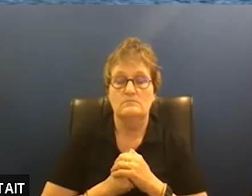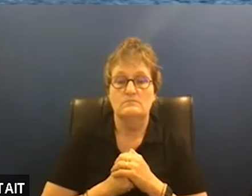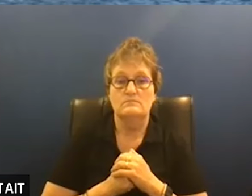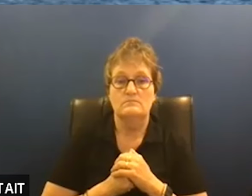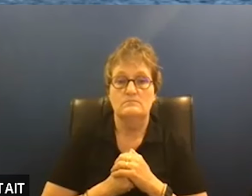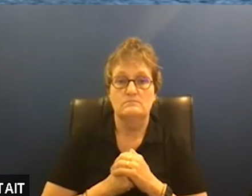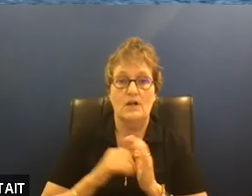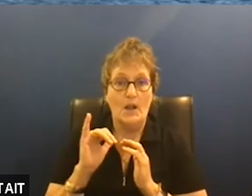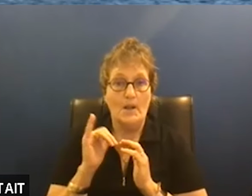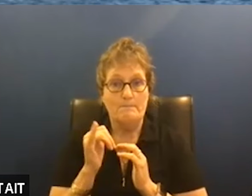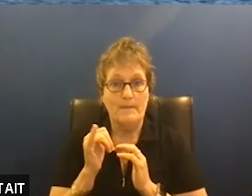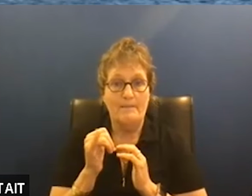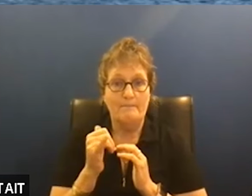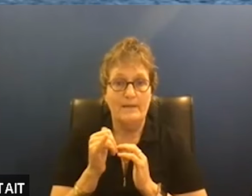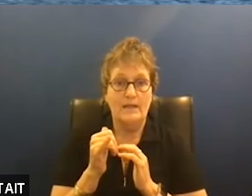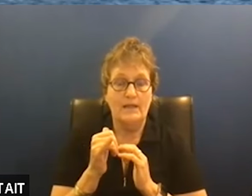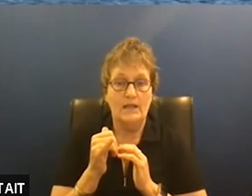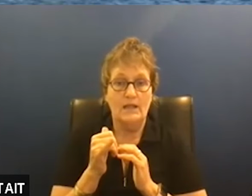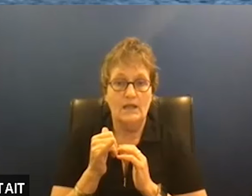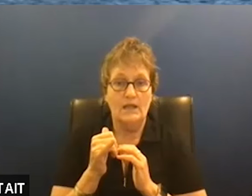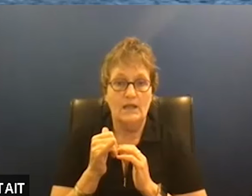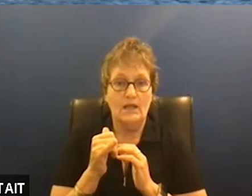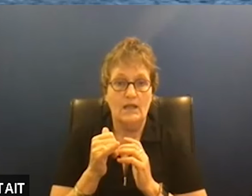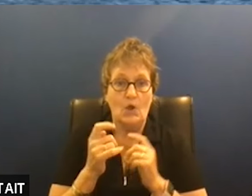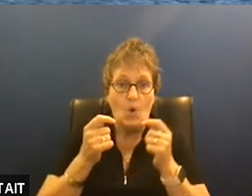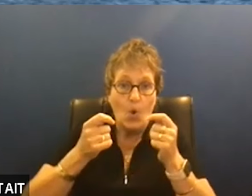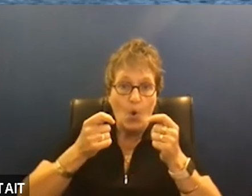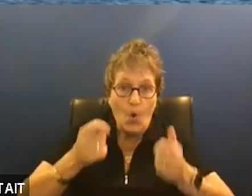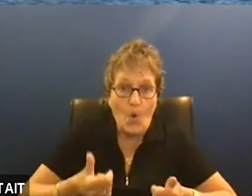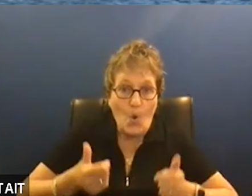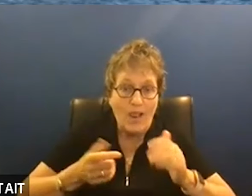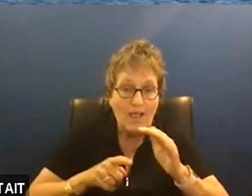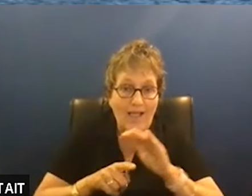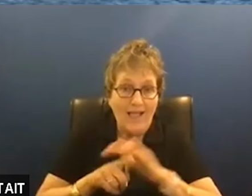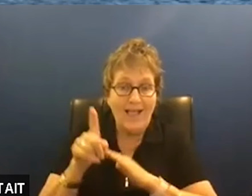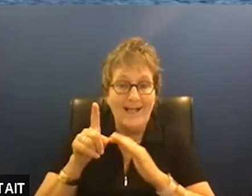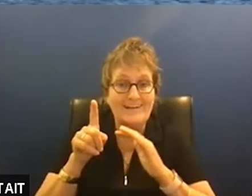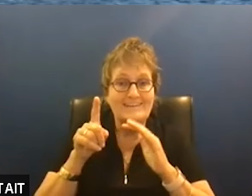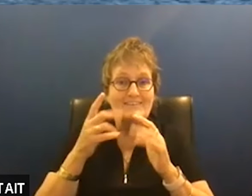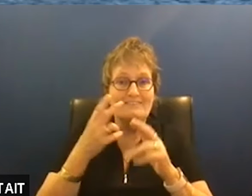Maybe early marks for long showcases are also a way to stay healthy.